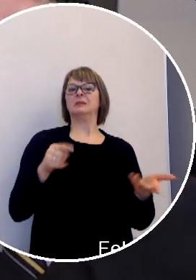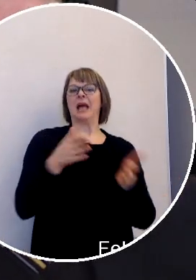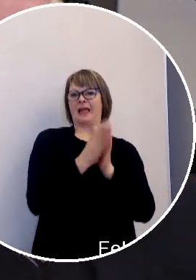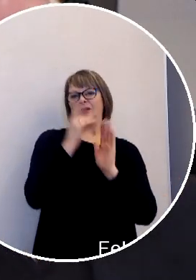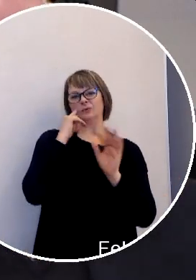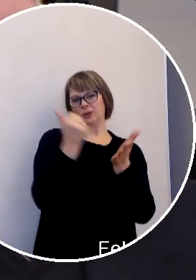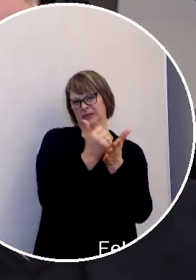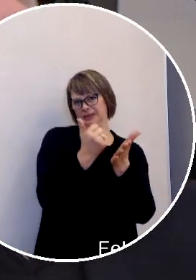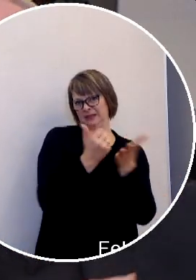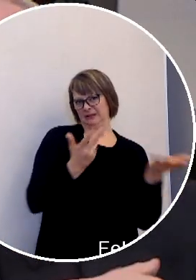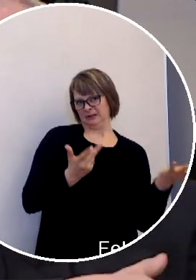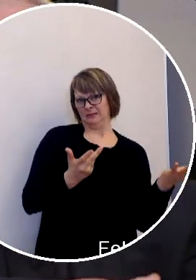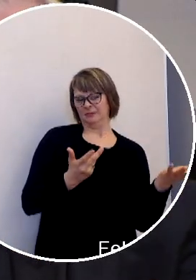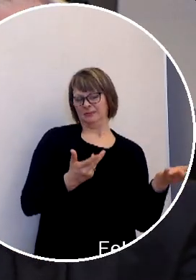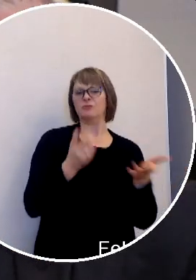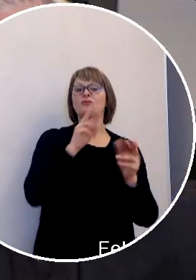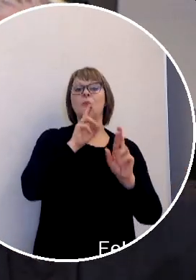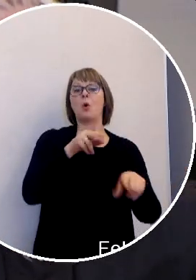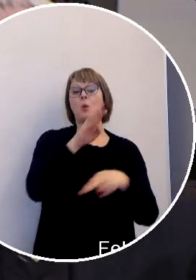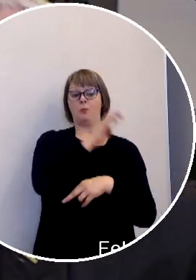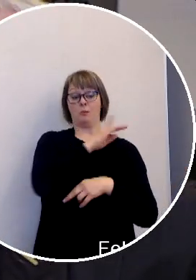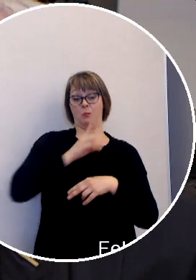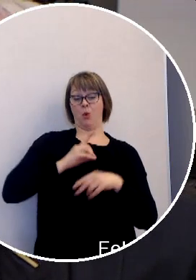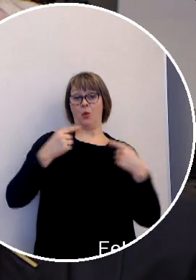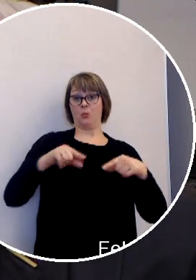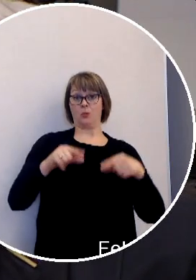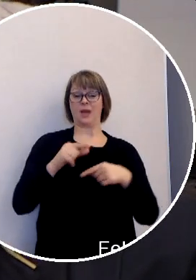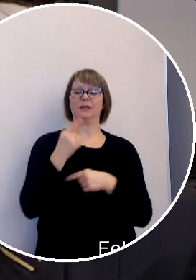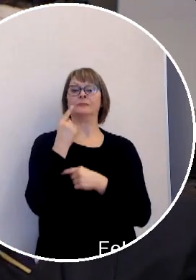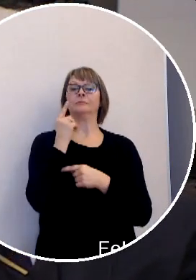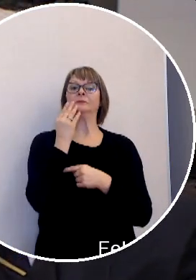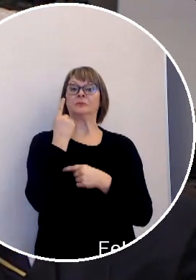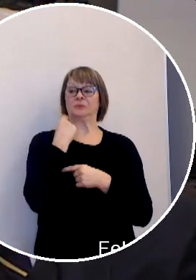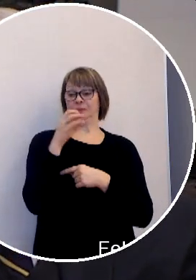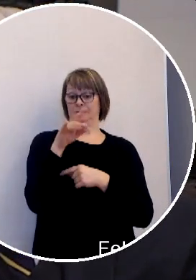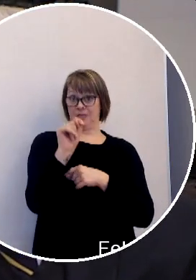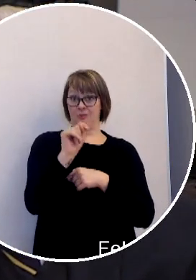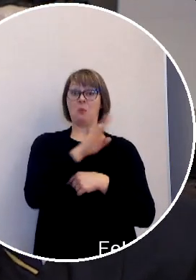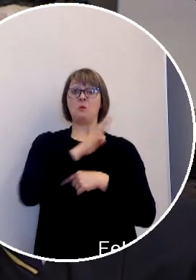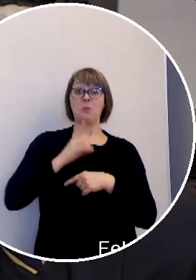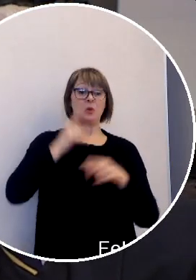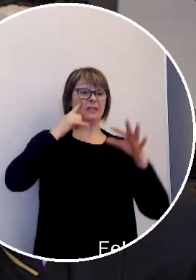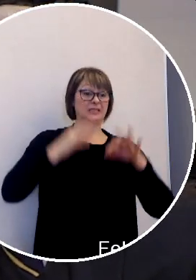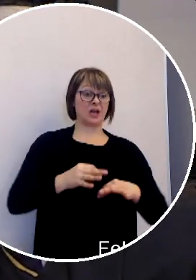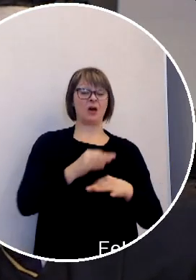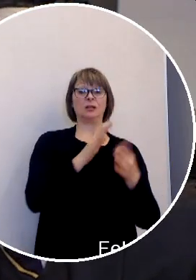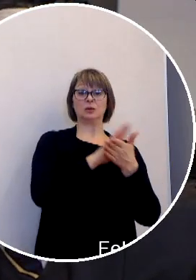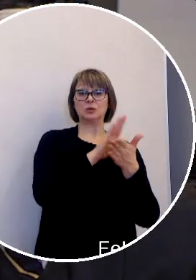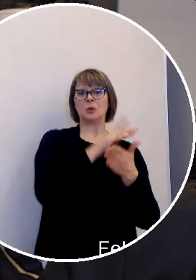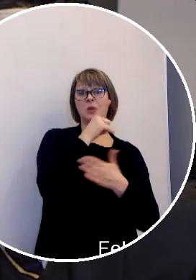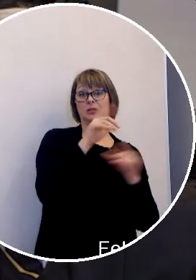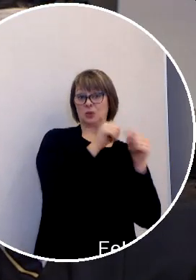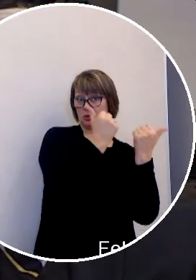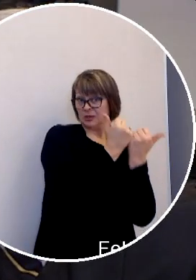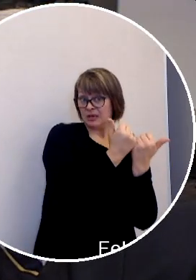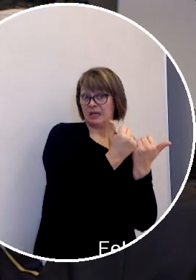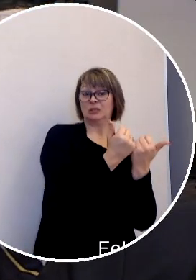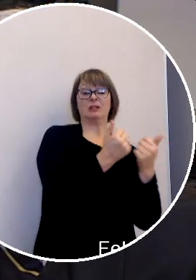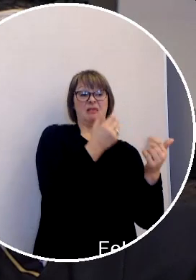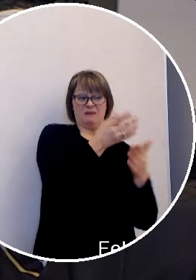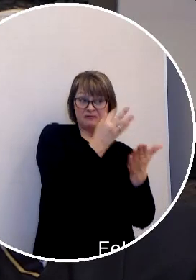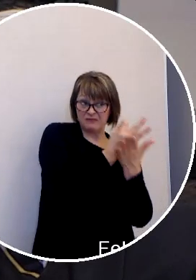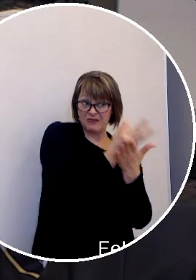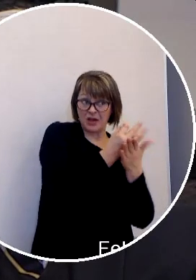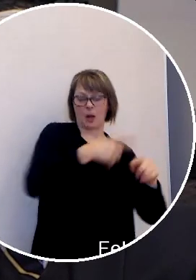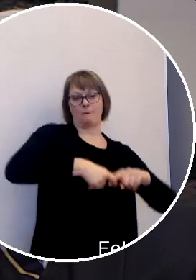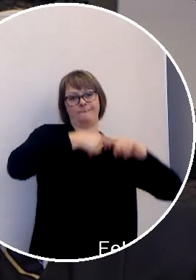assistance and reported to the board in September. The board decided to put the School Lunch Association proposal for funding on